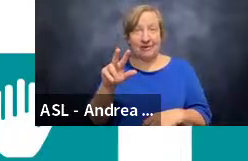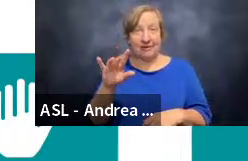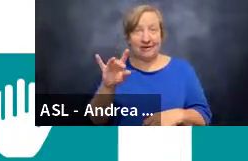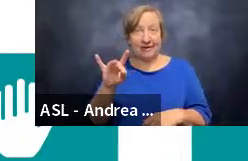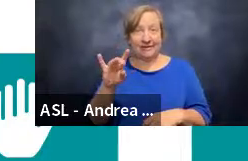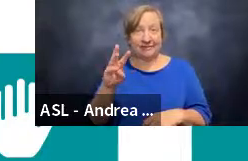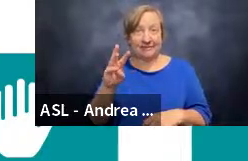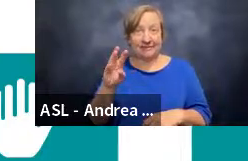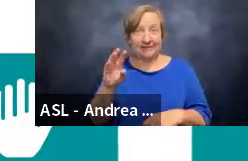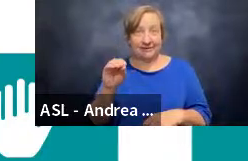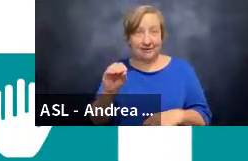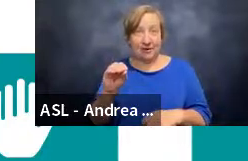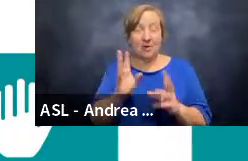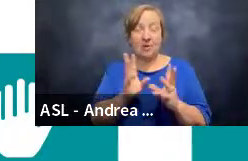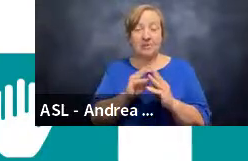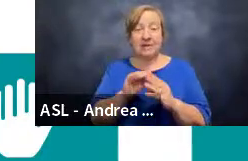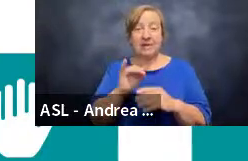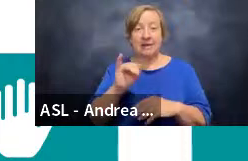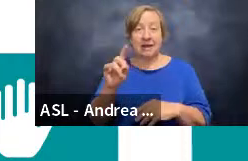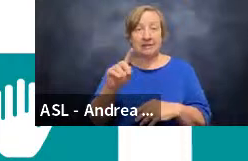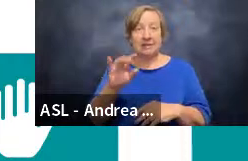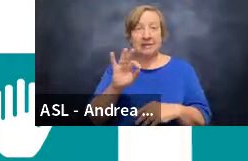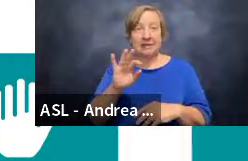1-646-931-3860, meeting ID